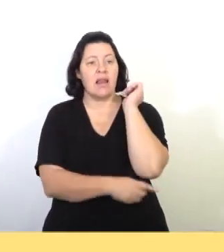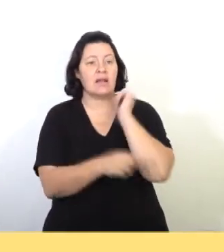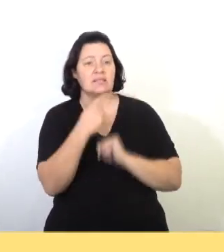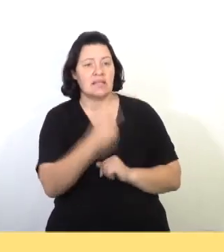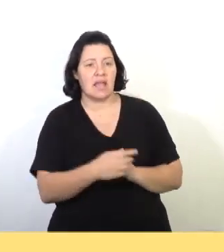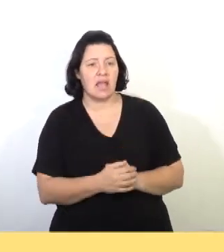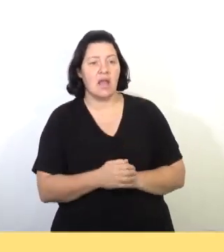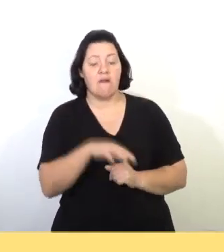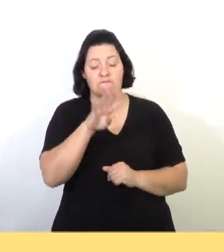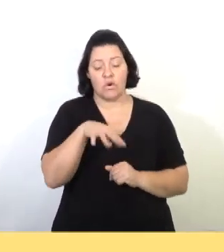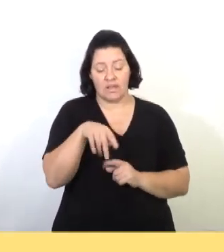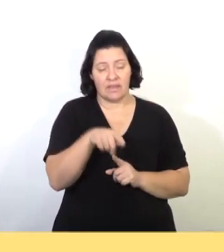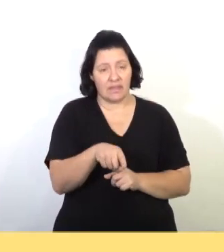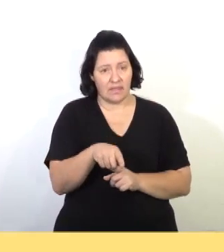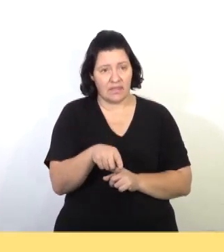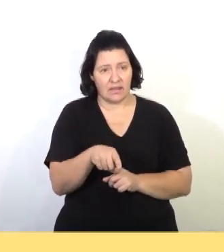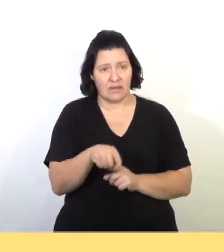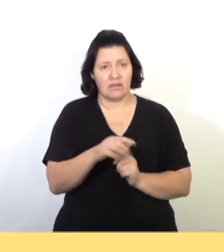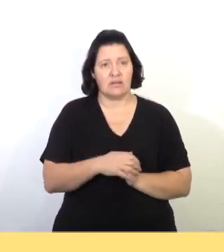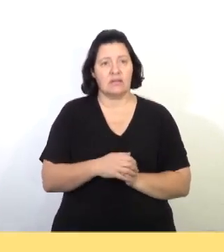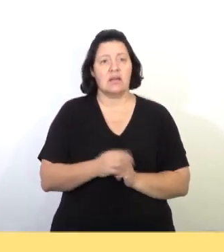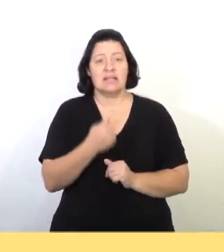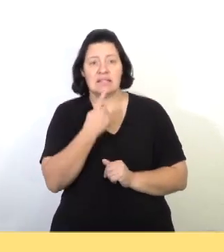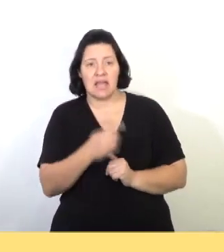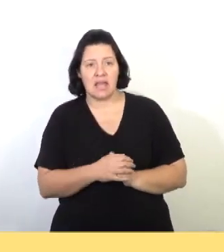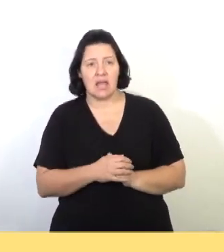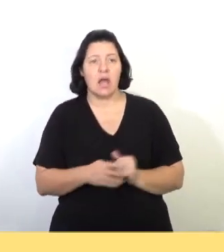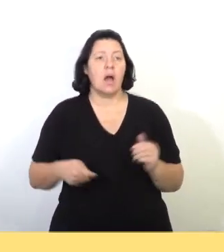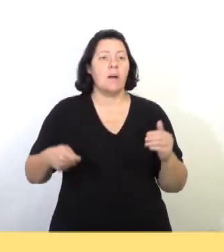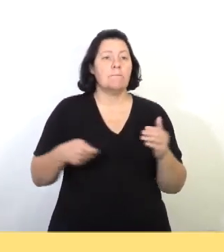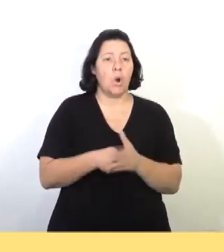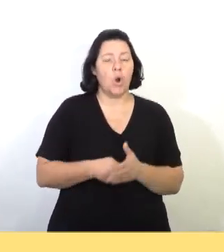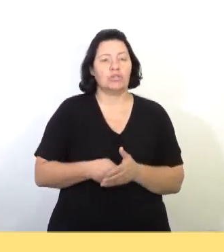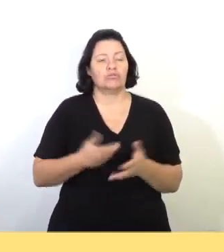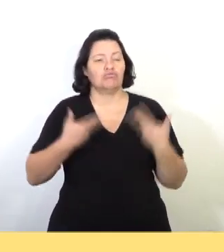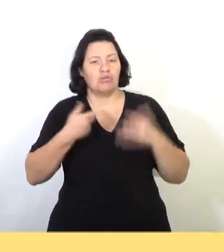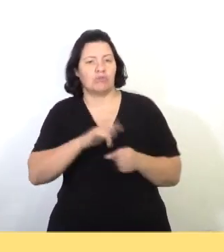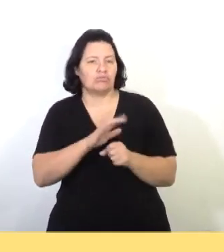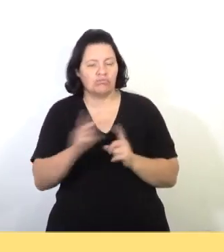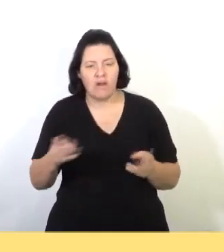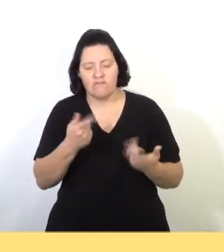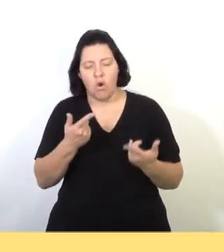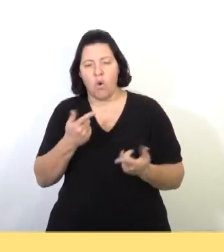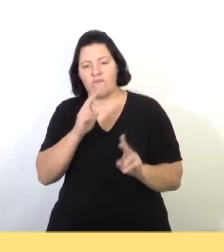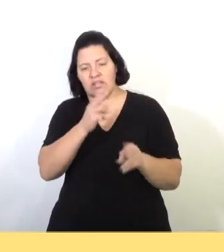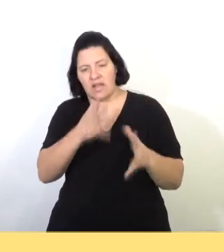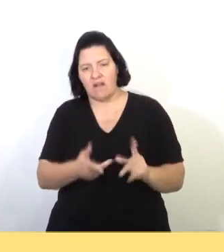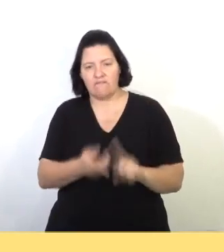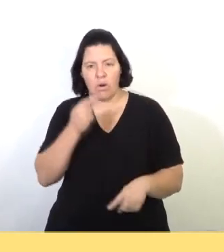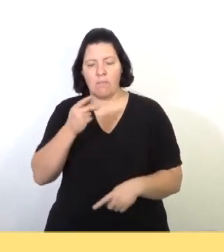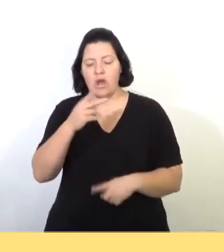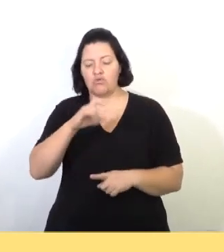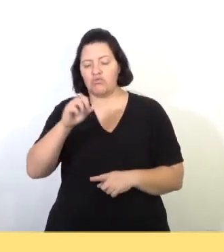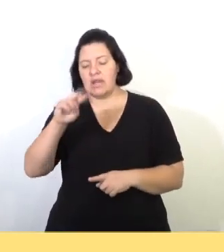one says, on the 14th, here's my 14th then. It says, bought refreshments for a visitor from